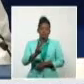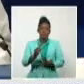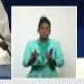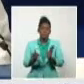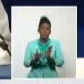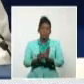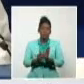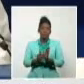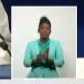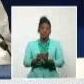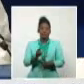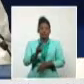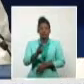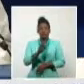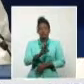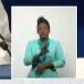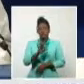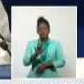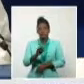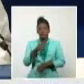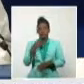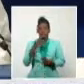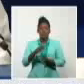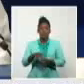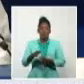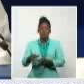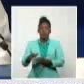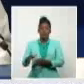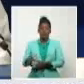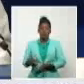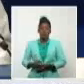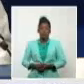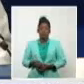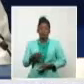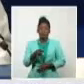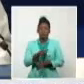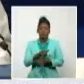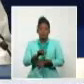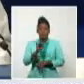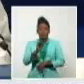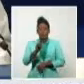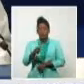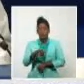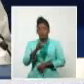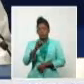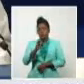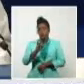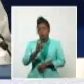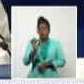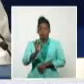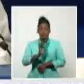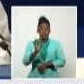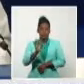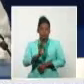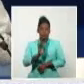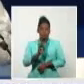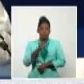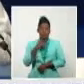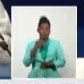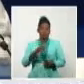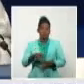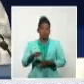applied. These 6,000 deaths in the world yesterday gives a total of